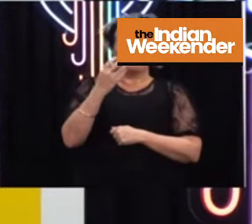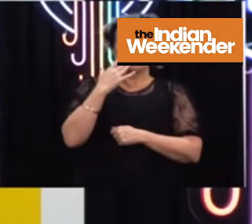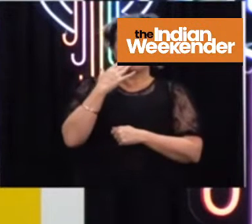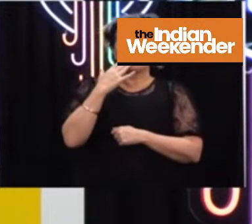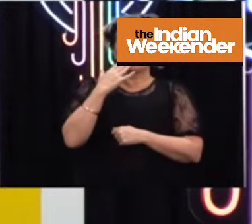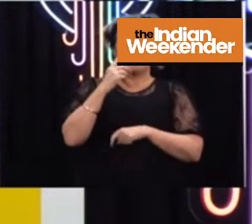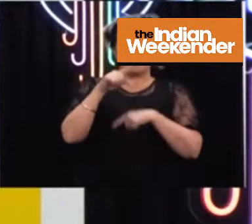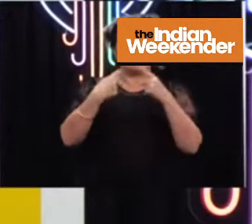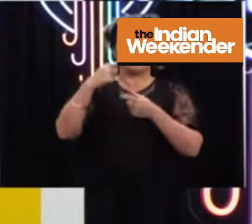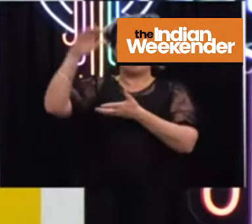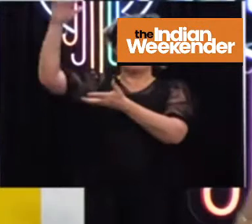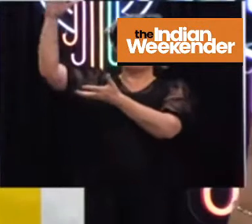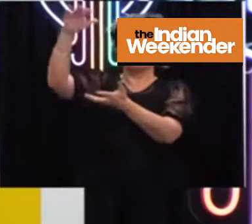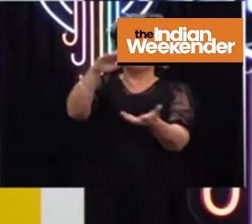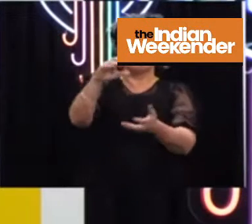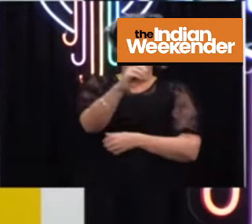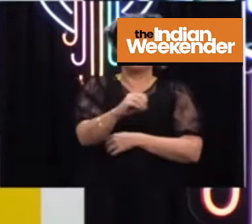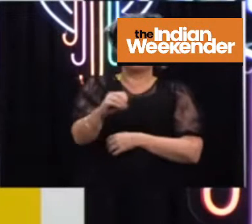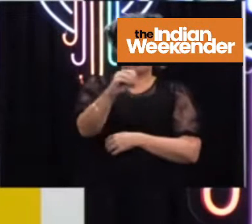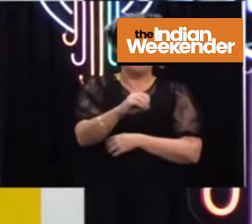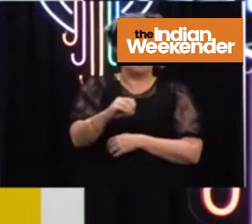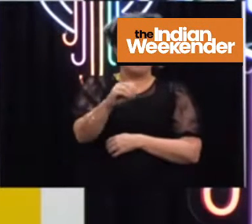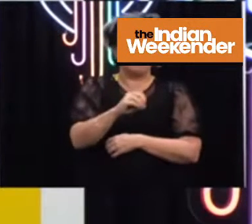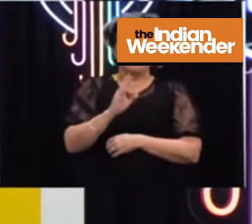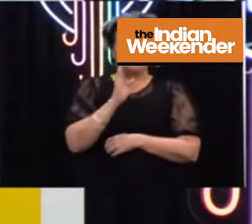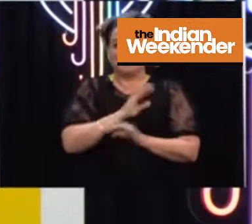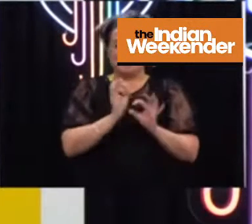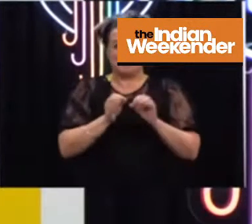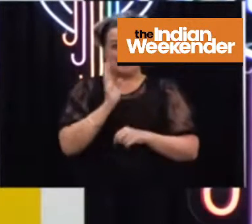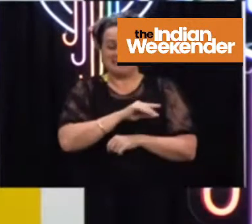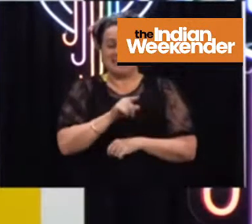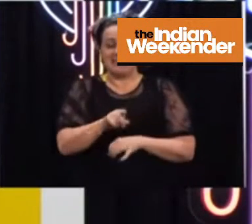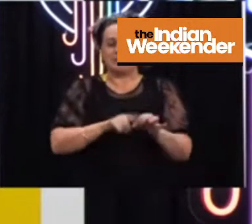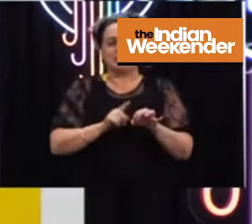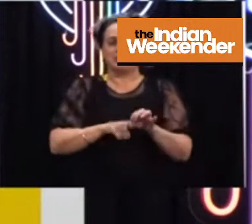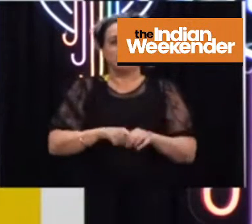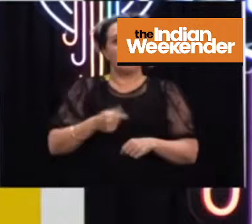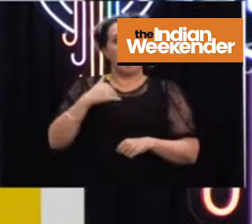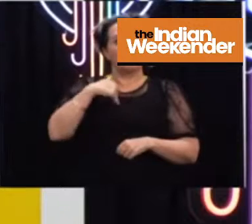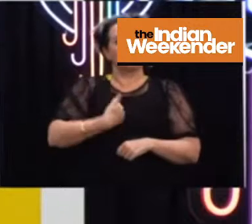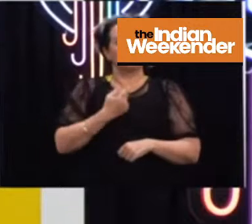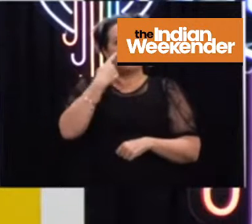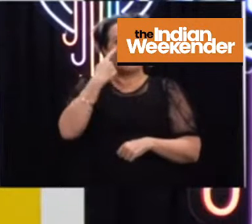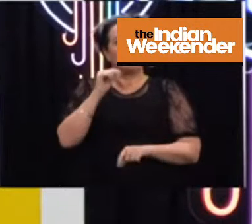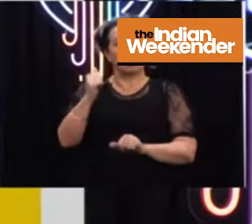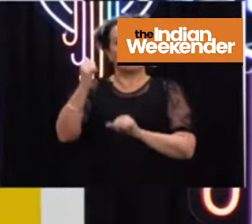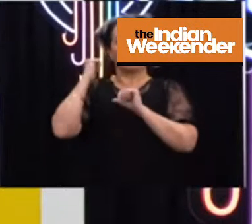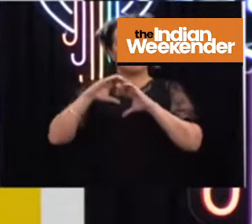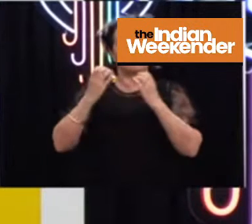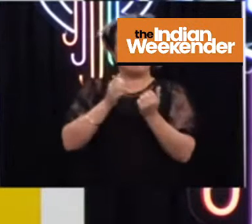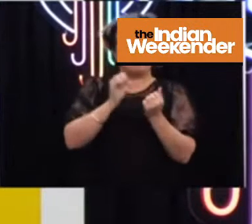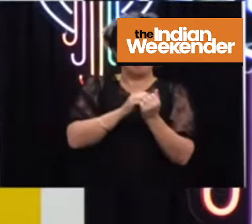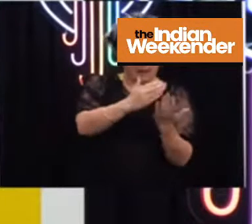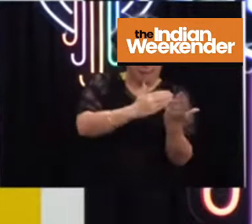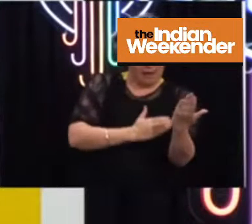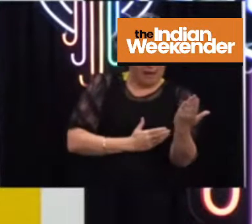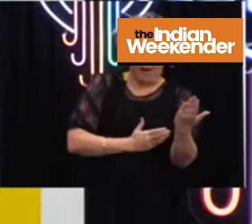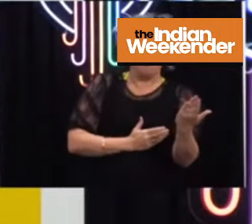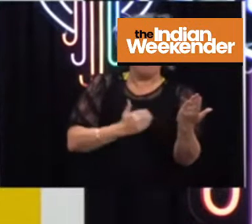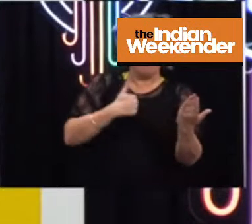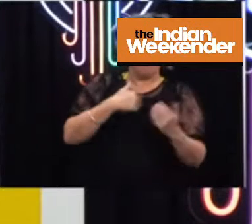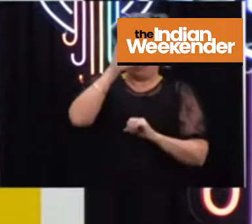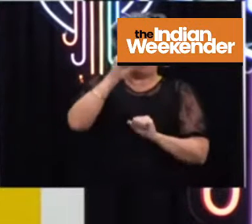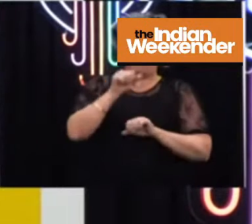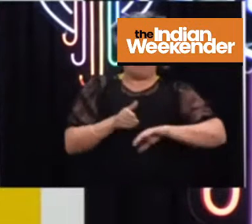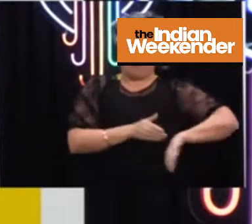ordering? Absolutely not. I do not need to go back and look at any Cabinet papers from that length of time to tell you that